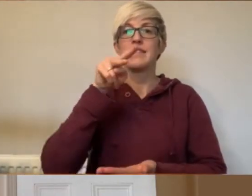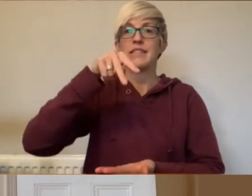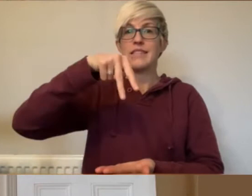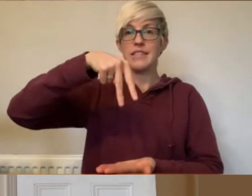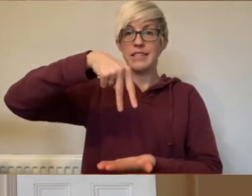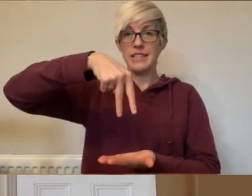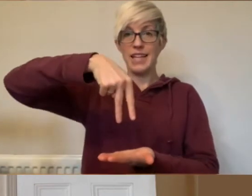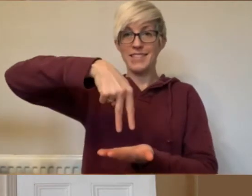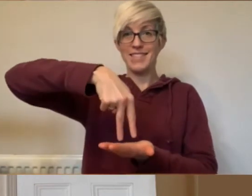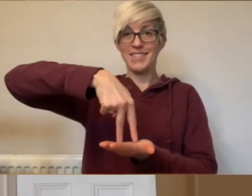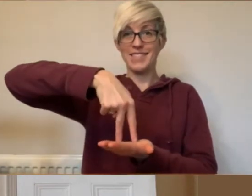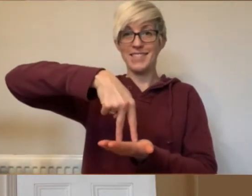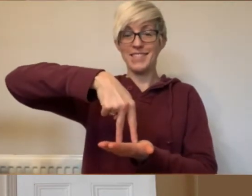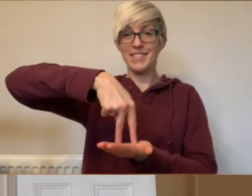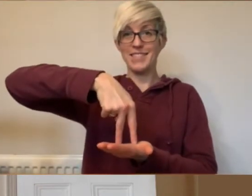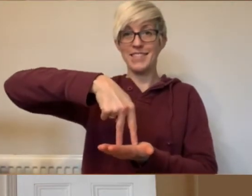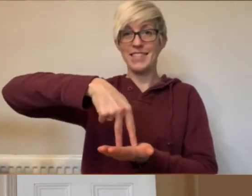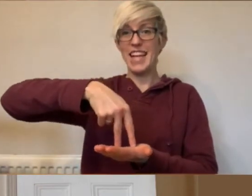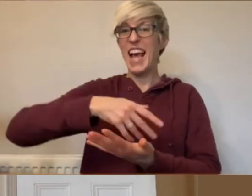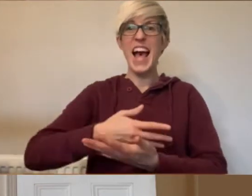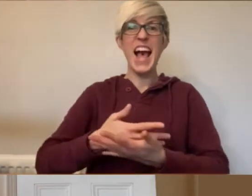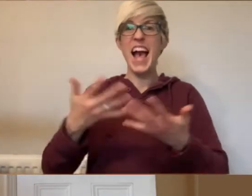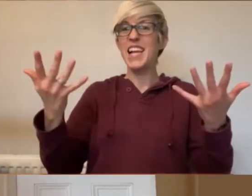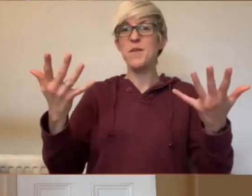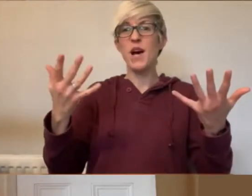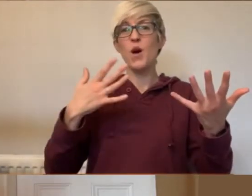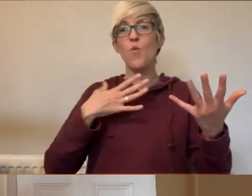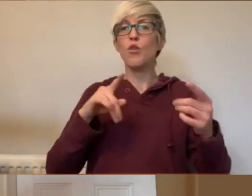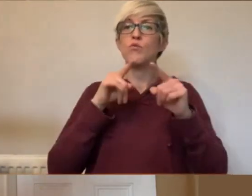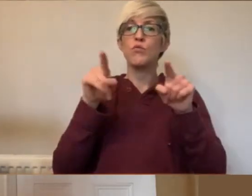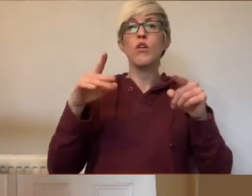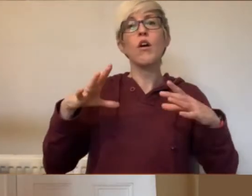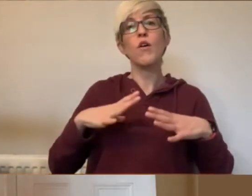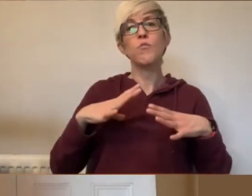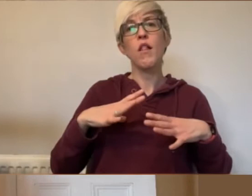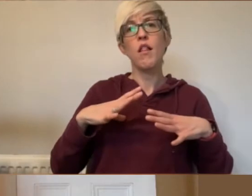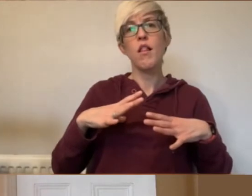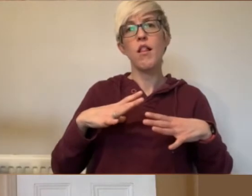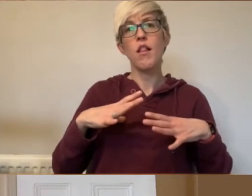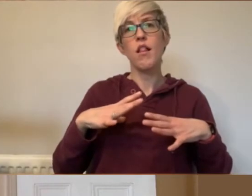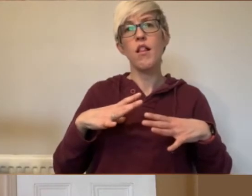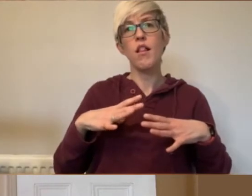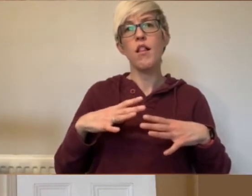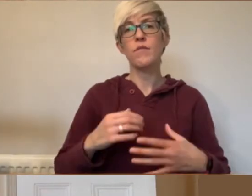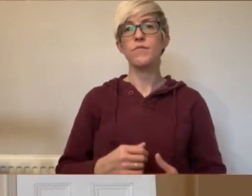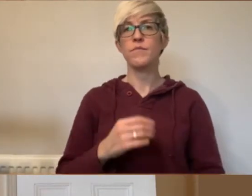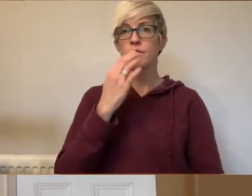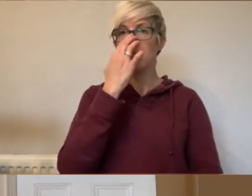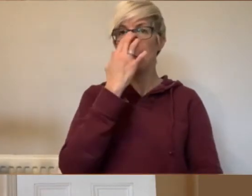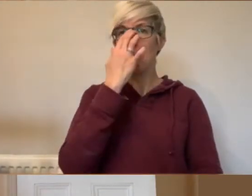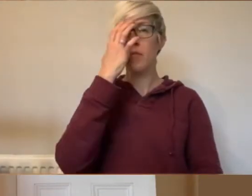standing. And you can stand up any way that feels comfortable or feels okay for your body.